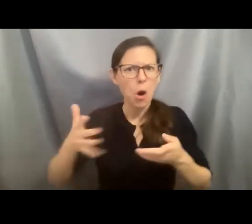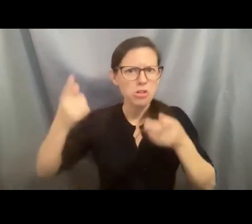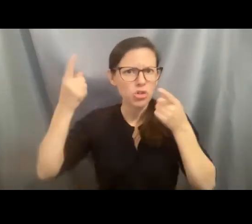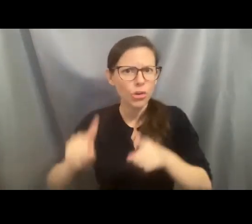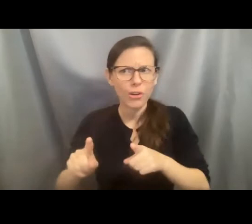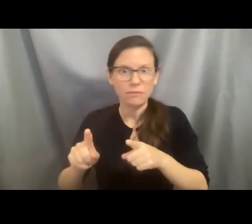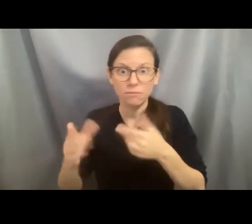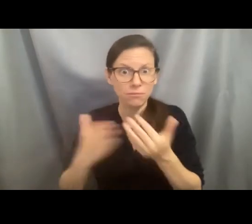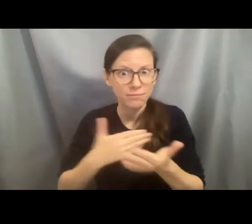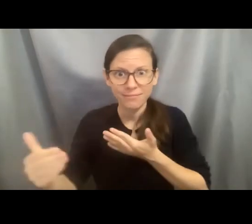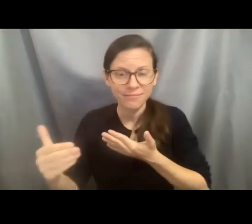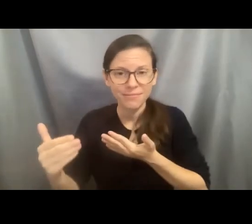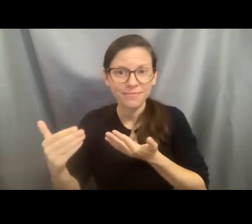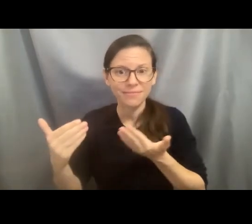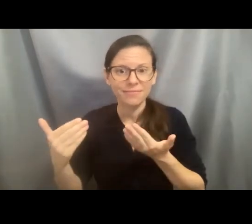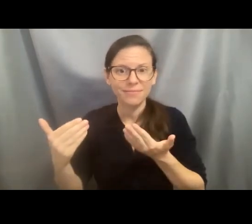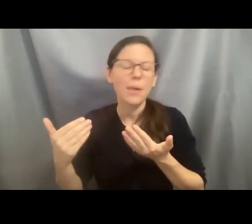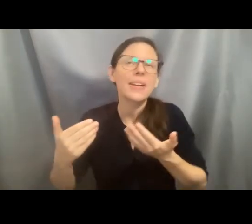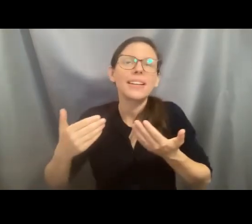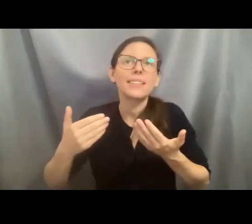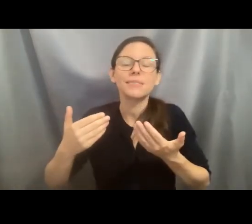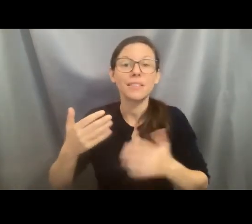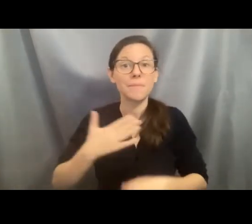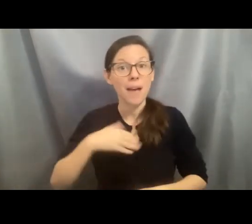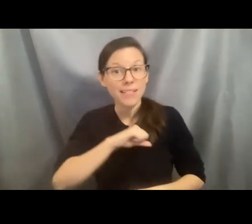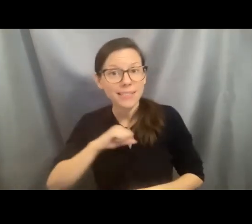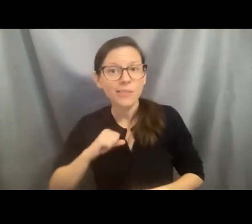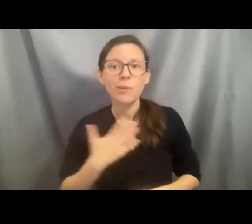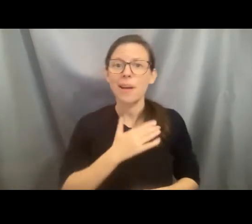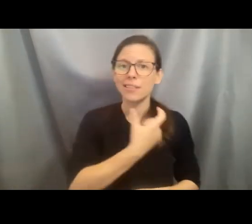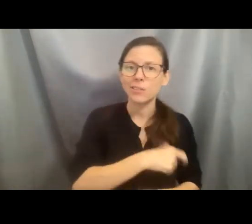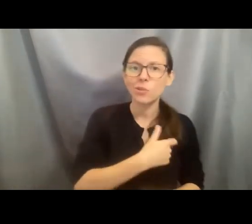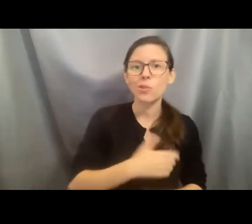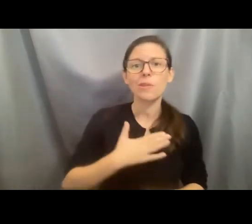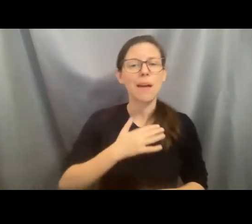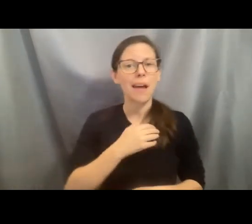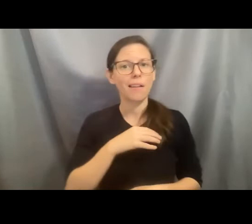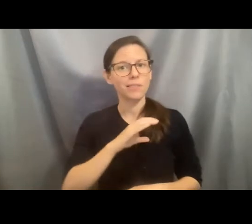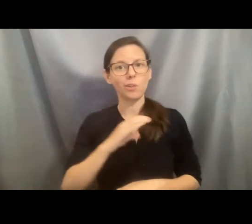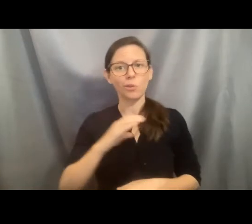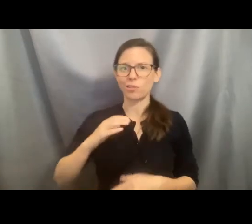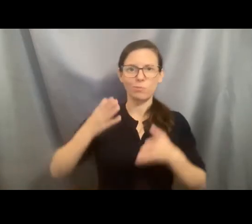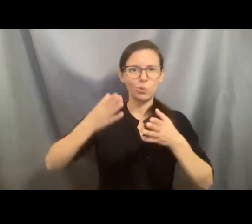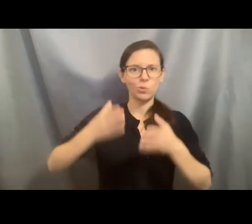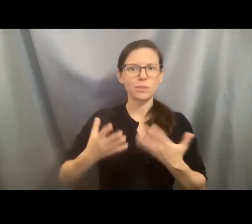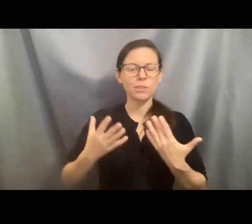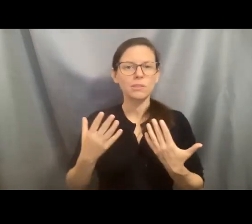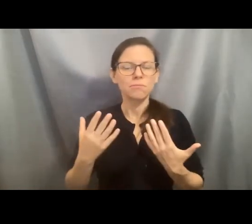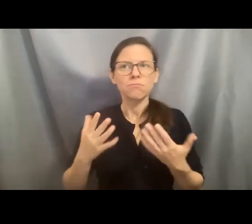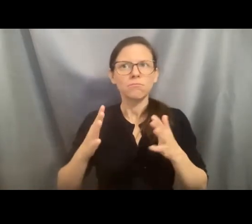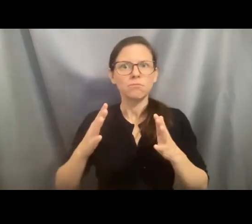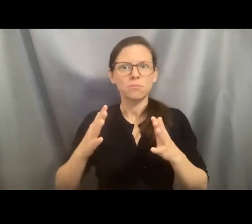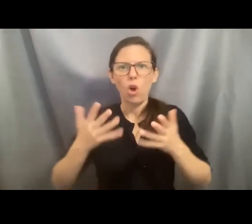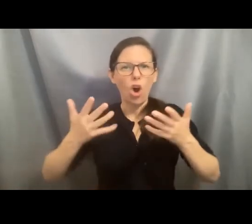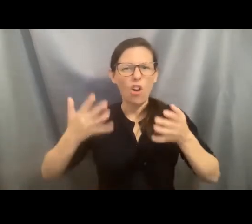that, you know, that either whether it's your senator or your delegate or your member of Congress, you know, it doesn't matter. Now, it